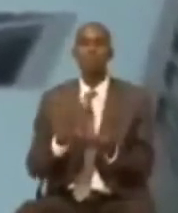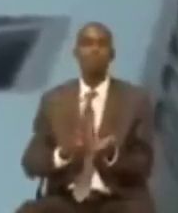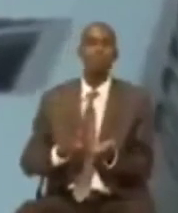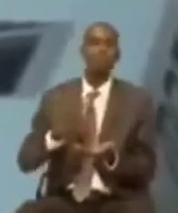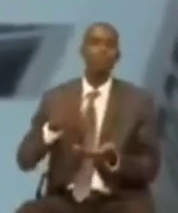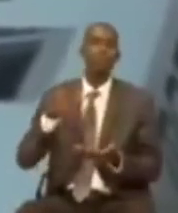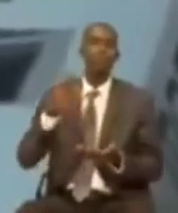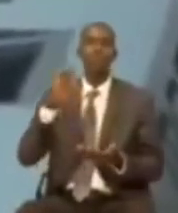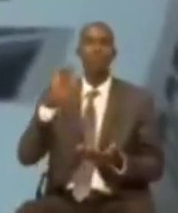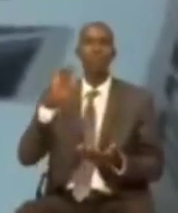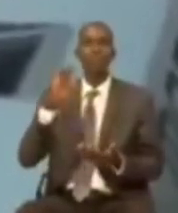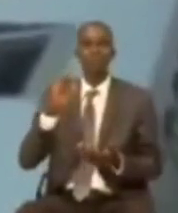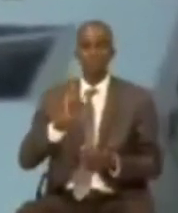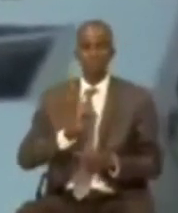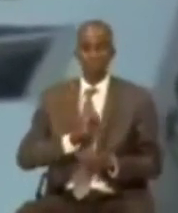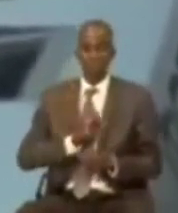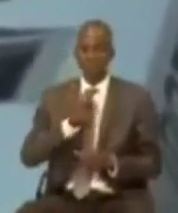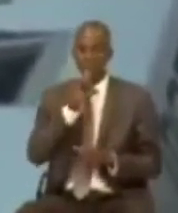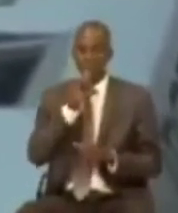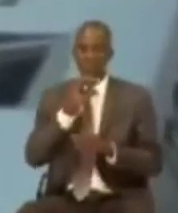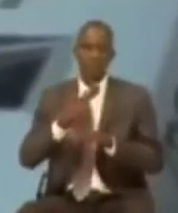I'm satisfied